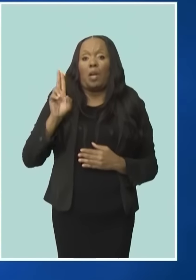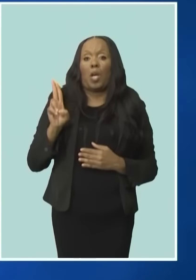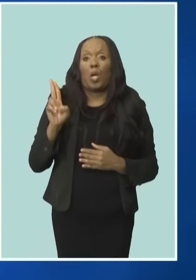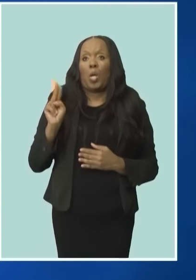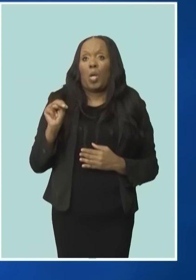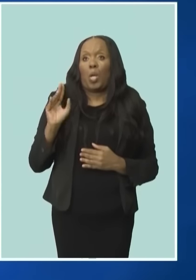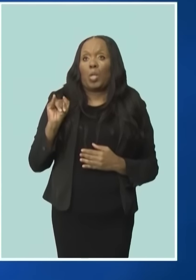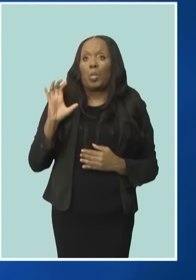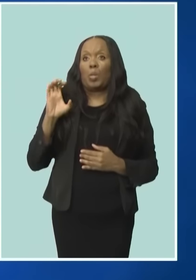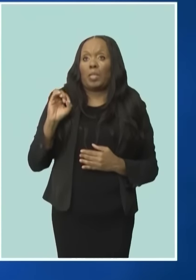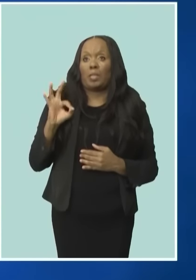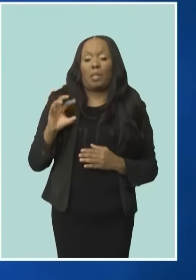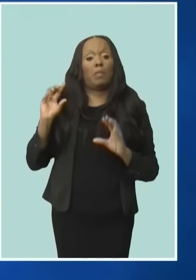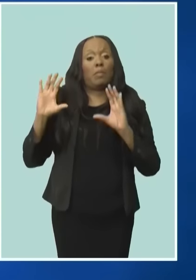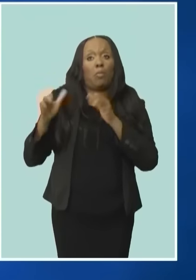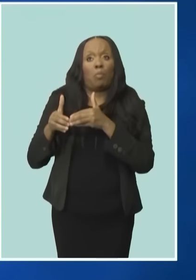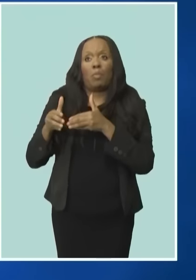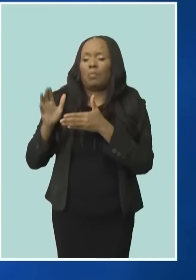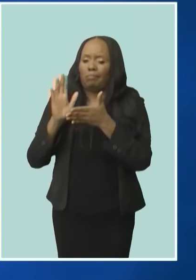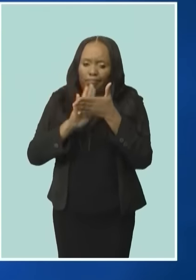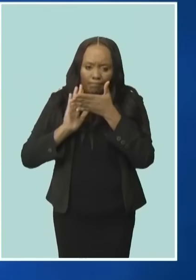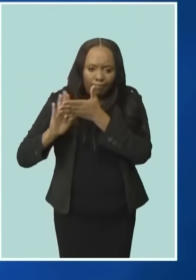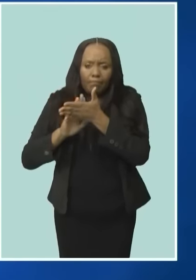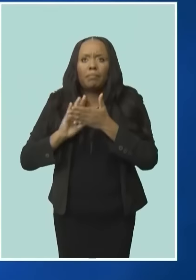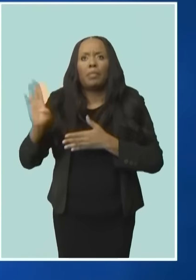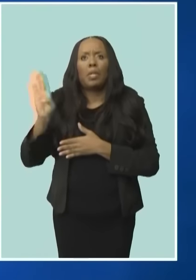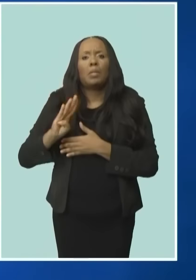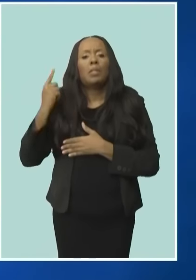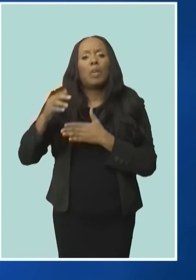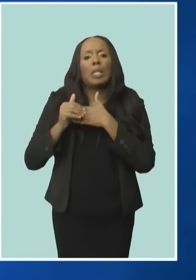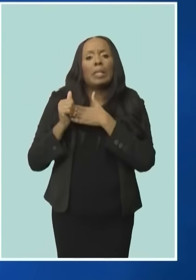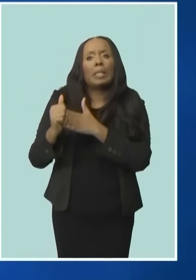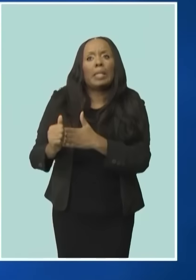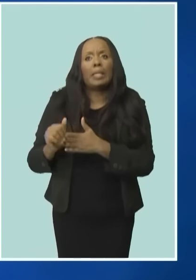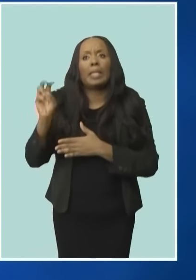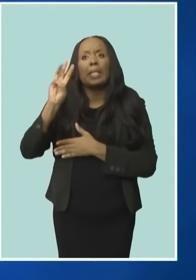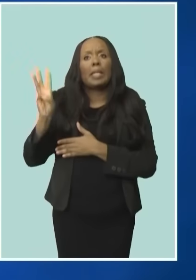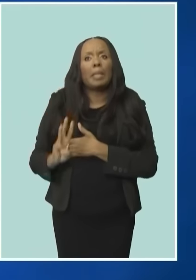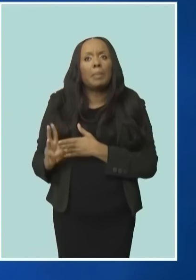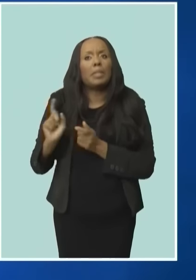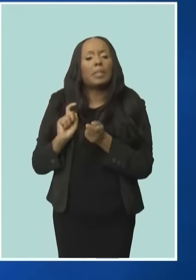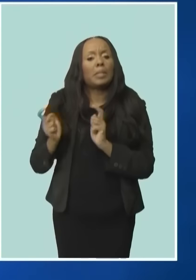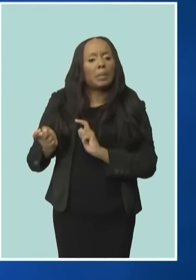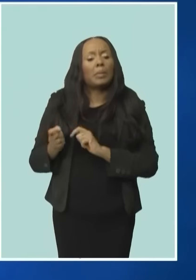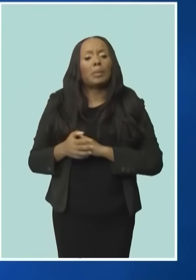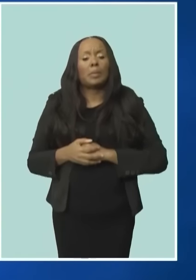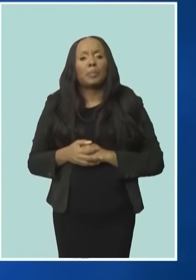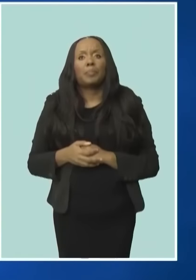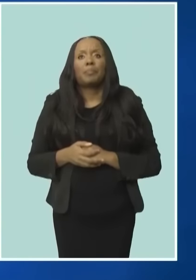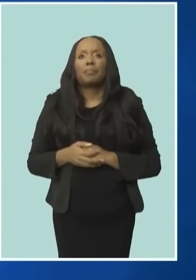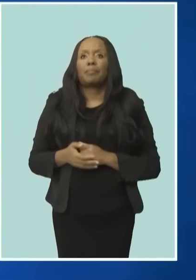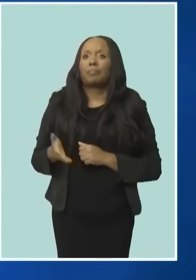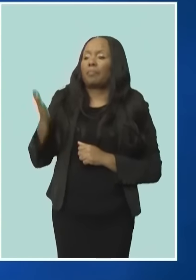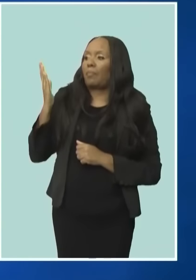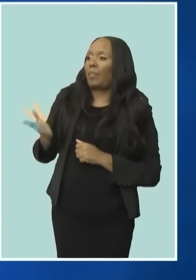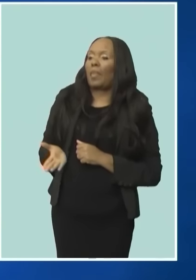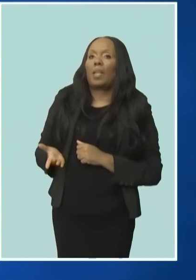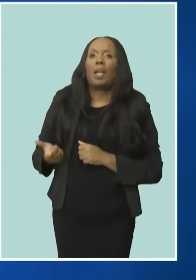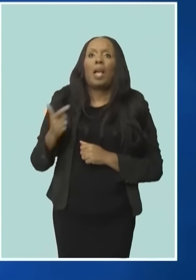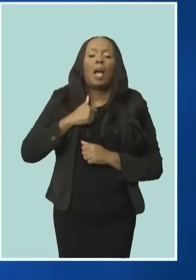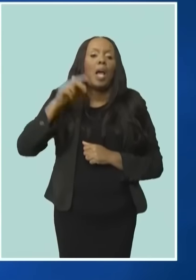is commending Barbados for its role in leading the climate change fight. But I must say, after hearing the young